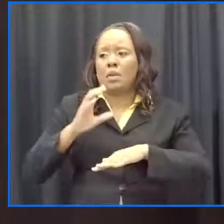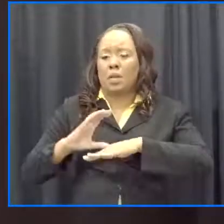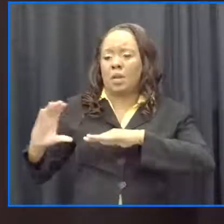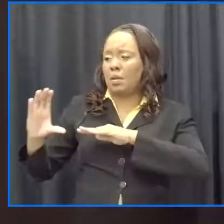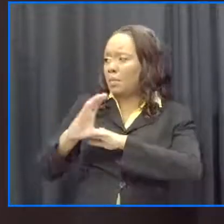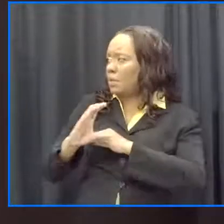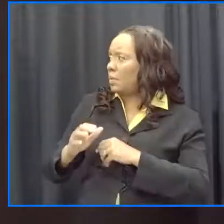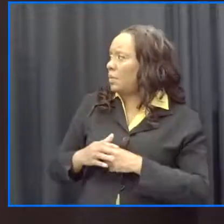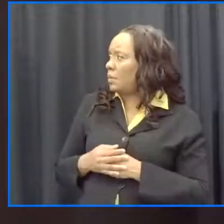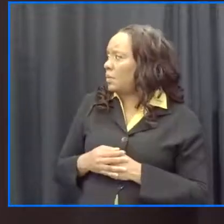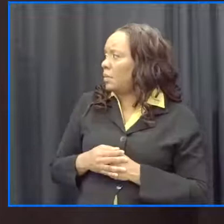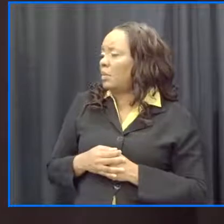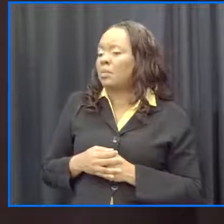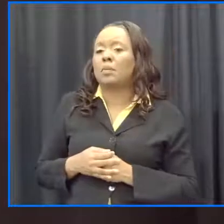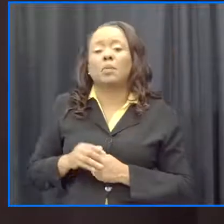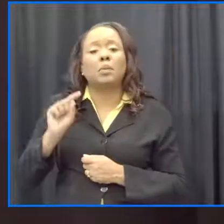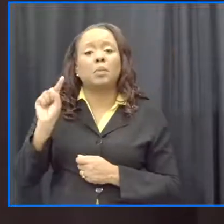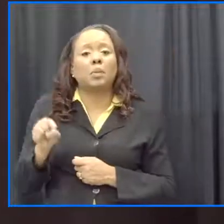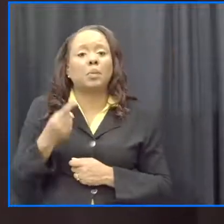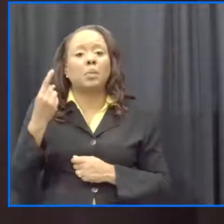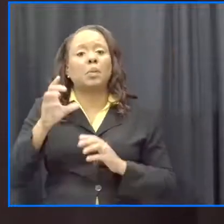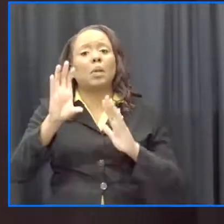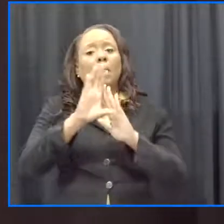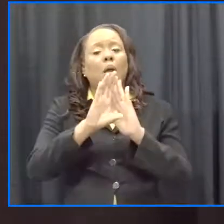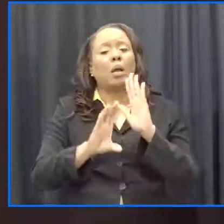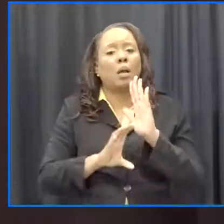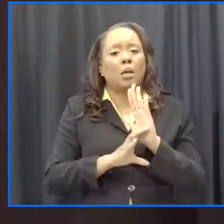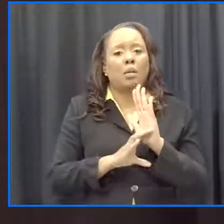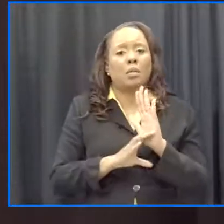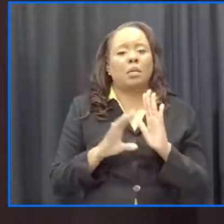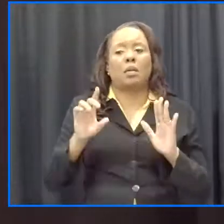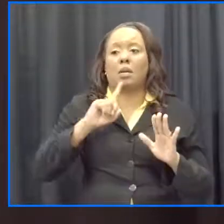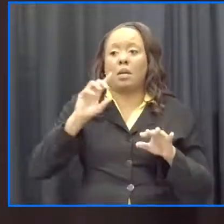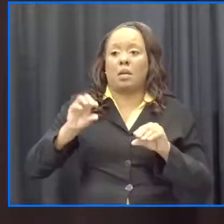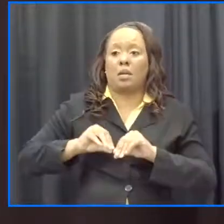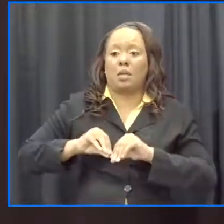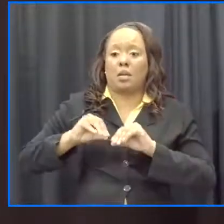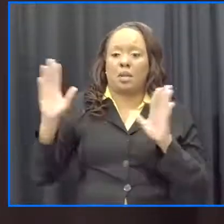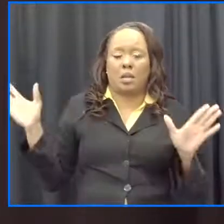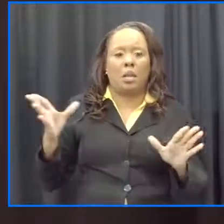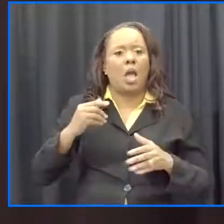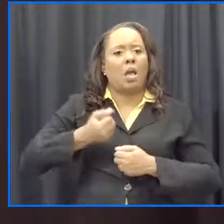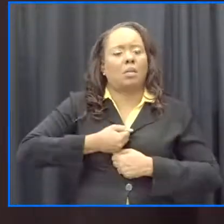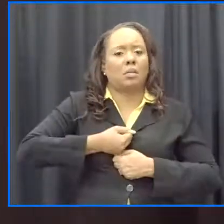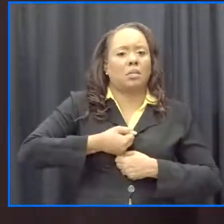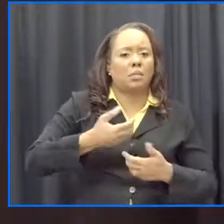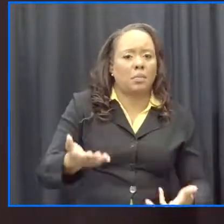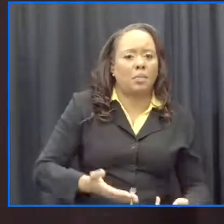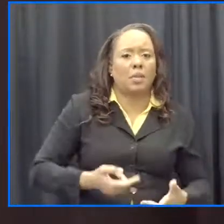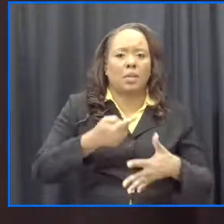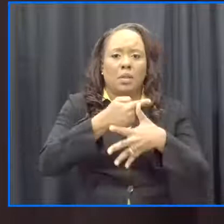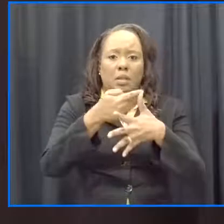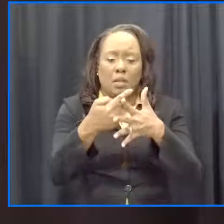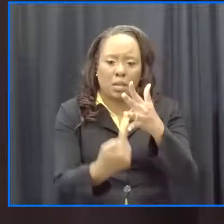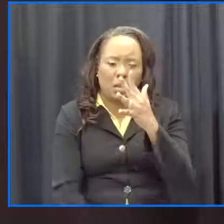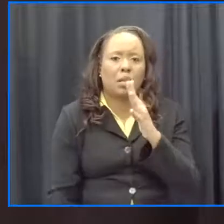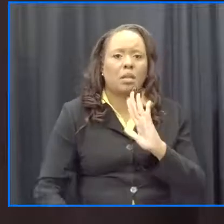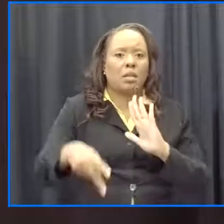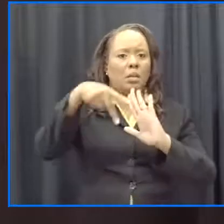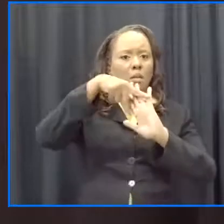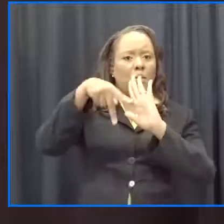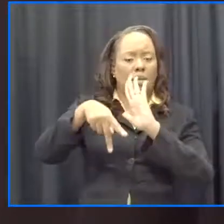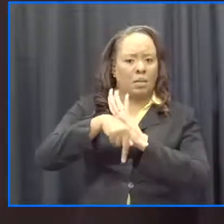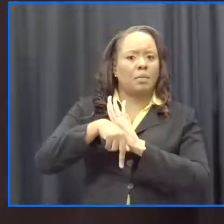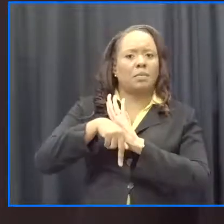Anglophone Caribbean, the only one of its kind that takes care to set out in clear and express terms the